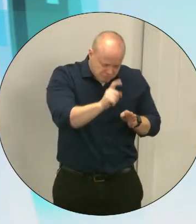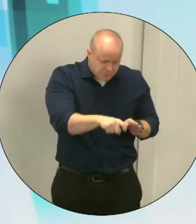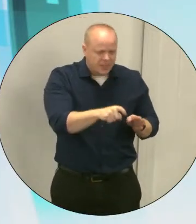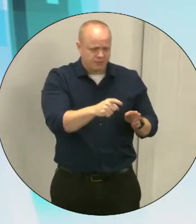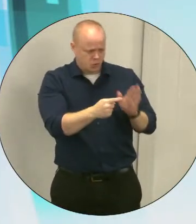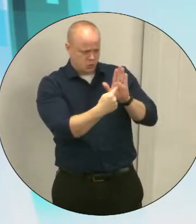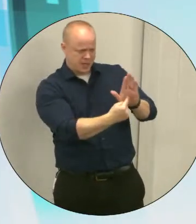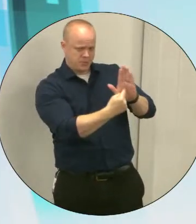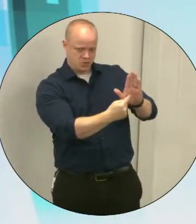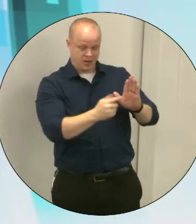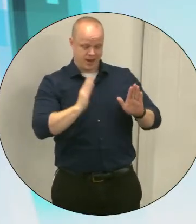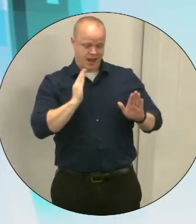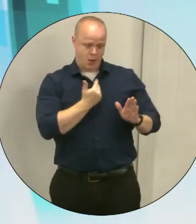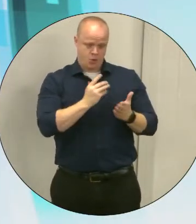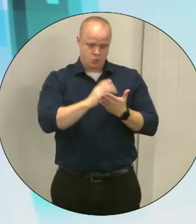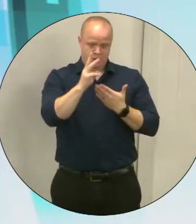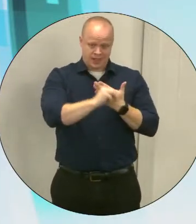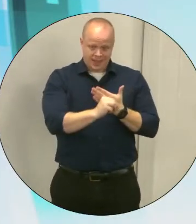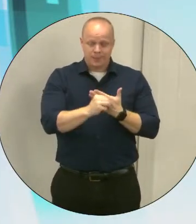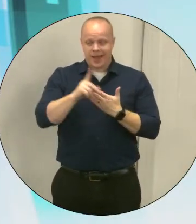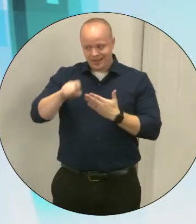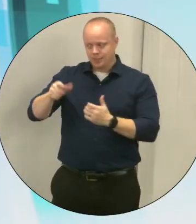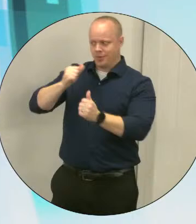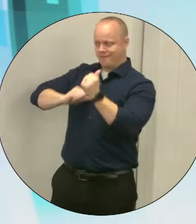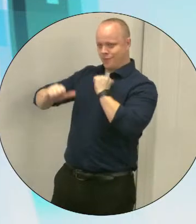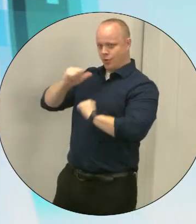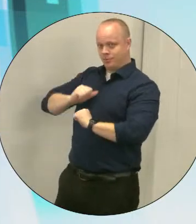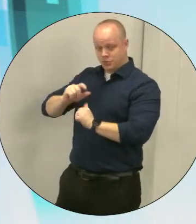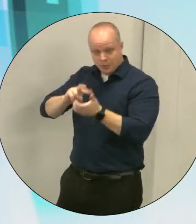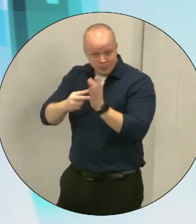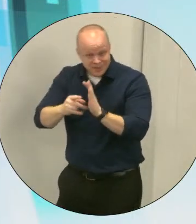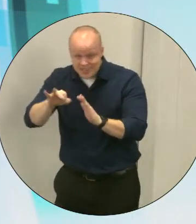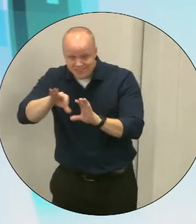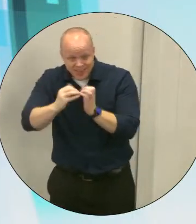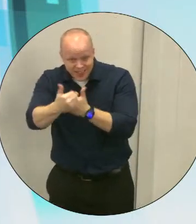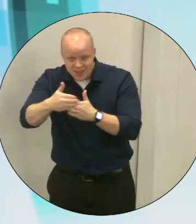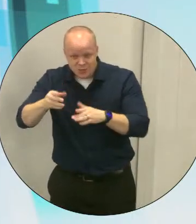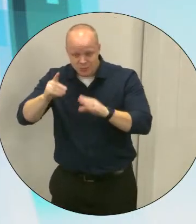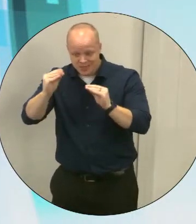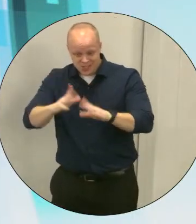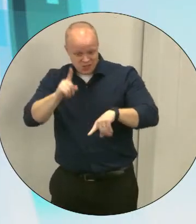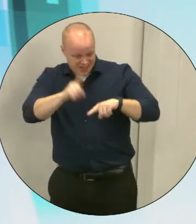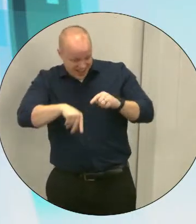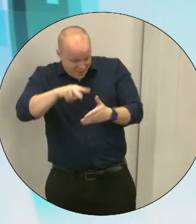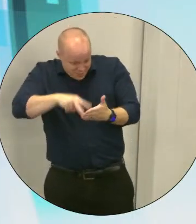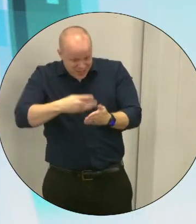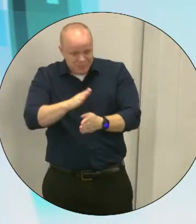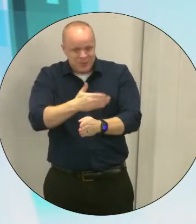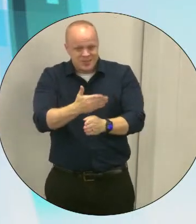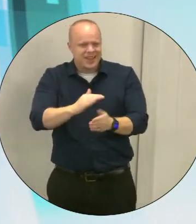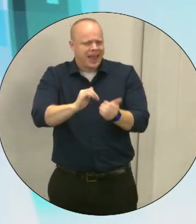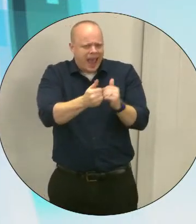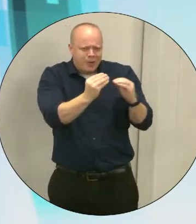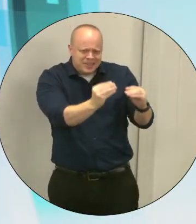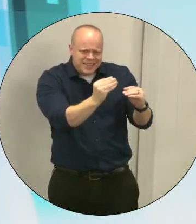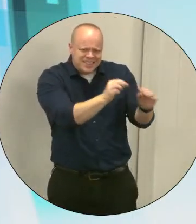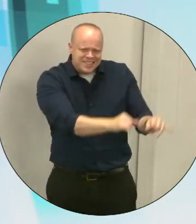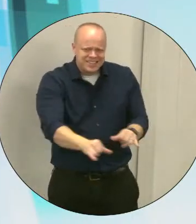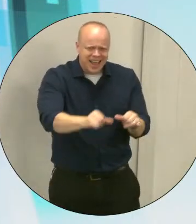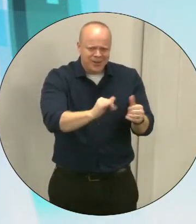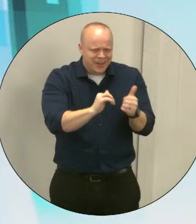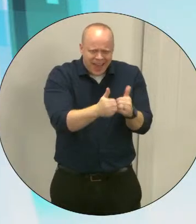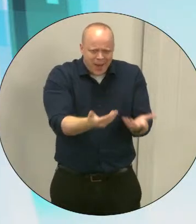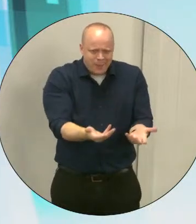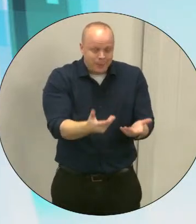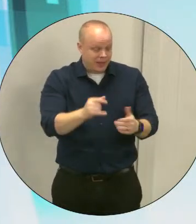to include performing, so if a classroom teacher cannot read music, how will they even be able to teach this standard? And if they